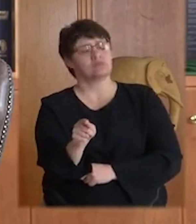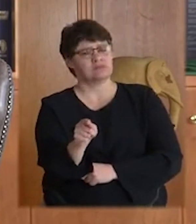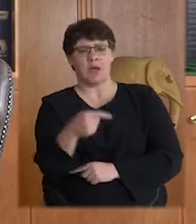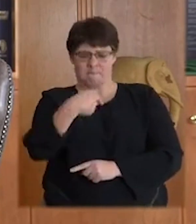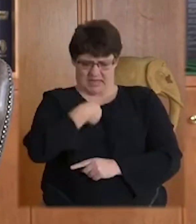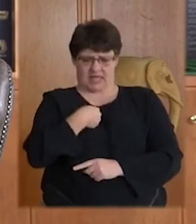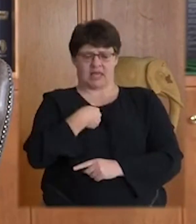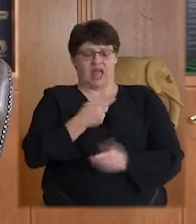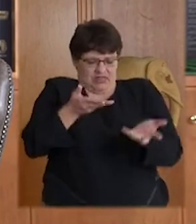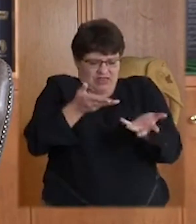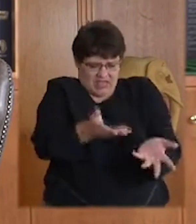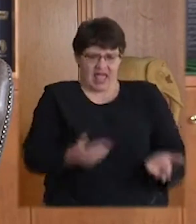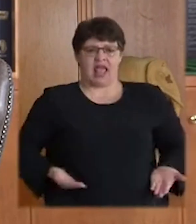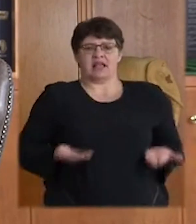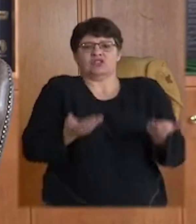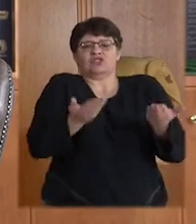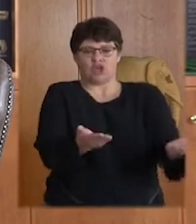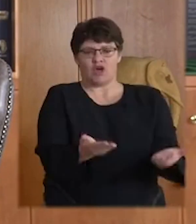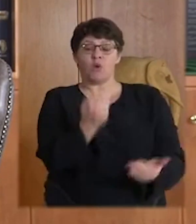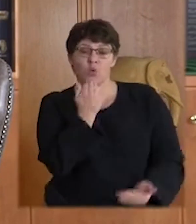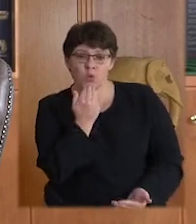that, a servant of the people.